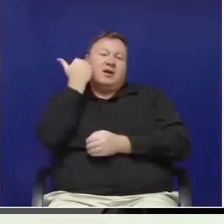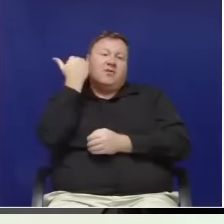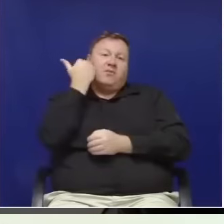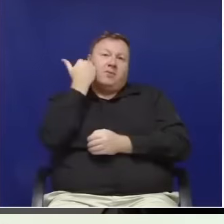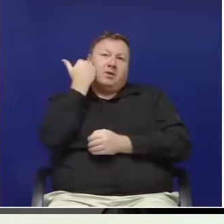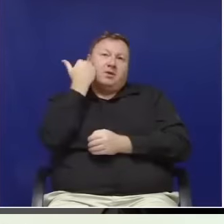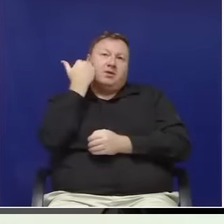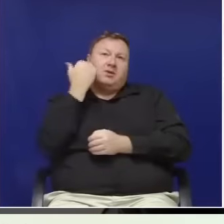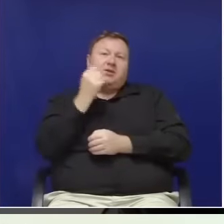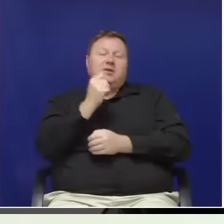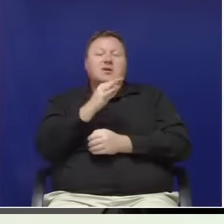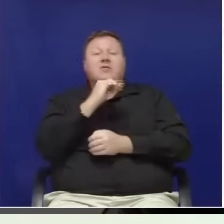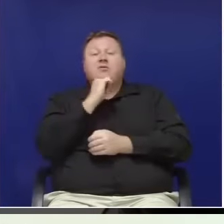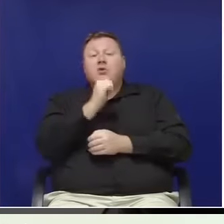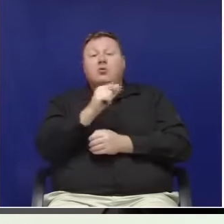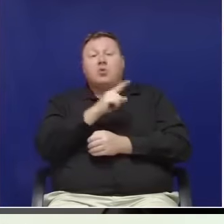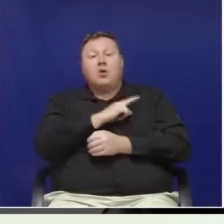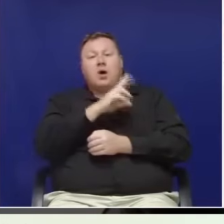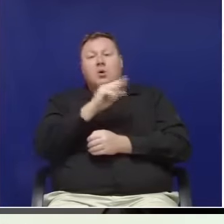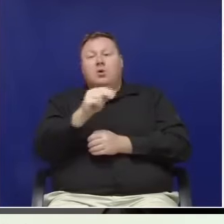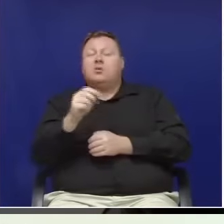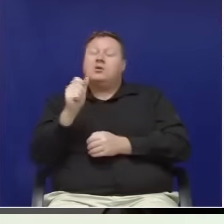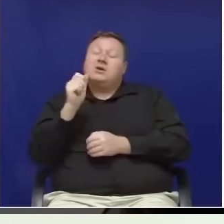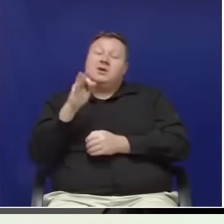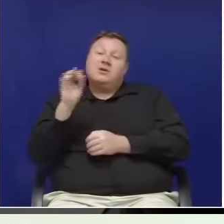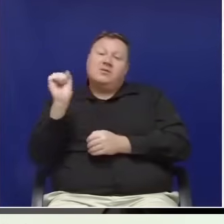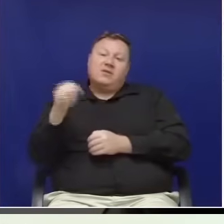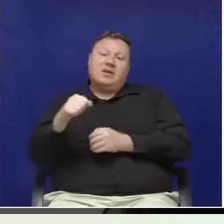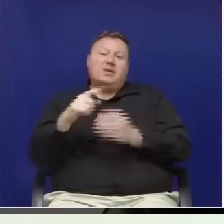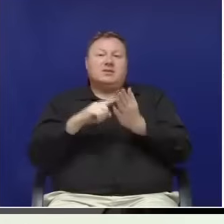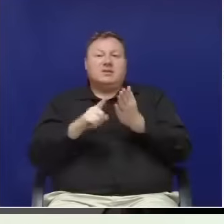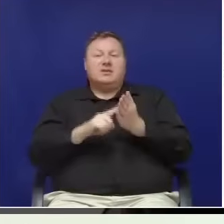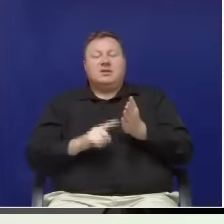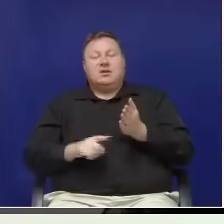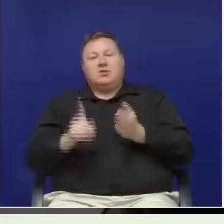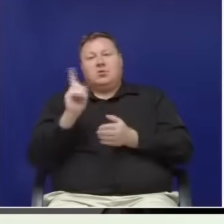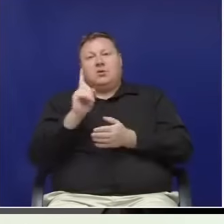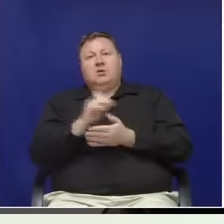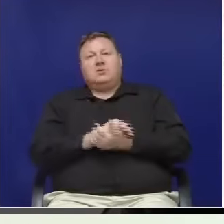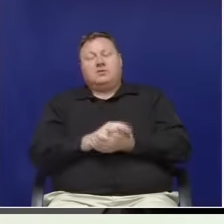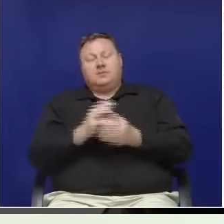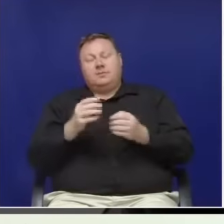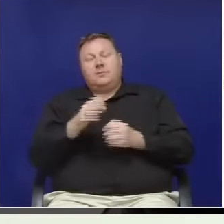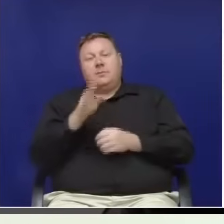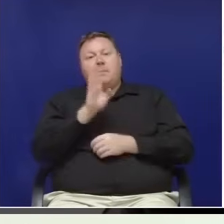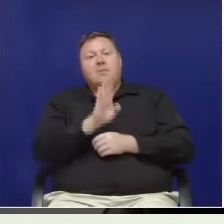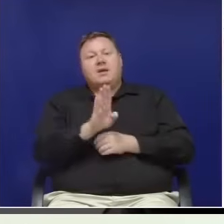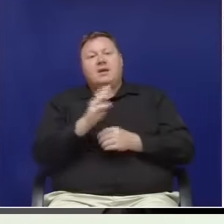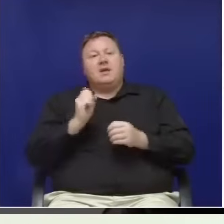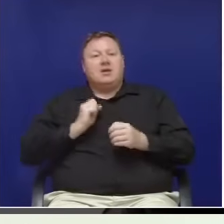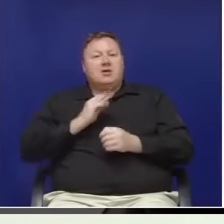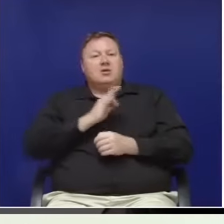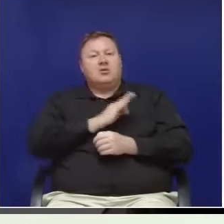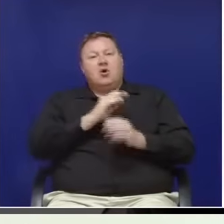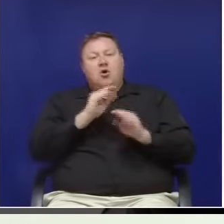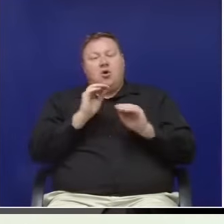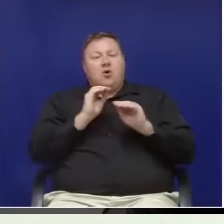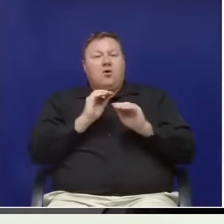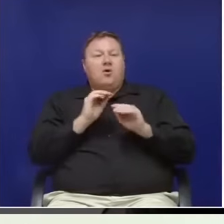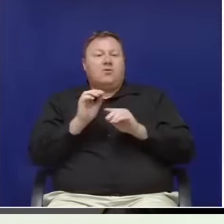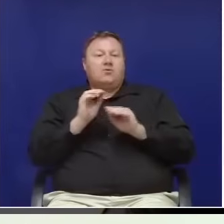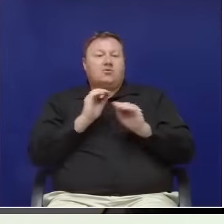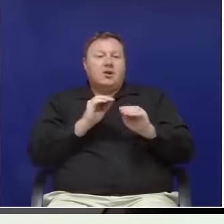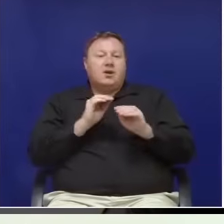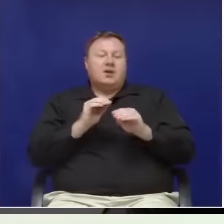If not, why not? If so, what are the details? B, in terms of staff training and skilling on the